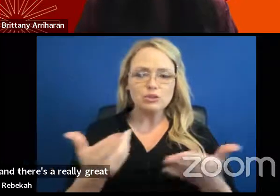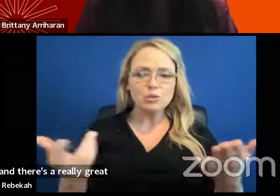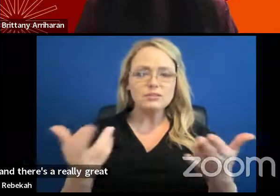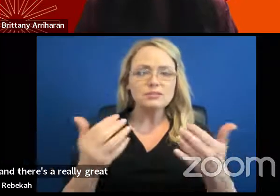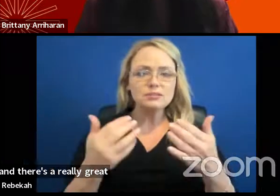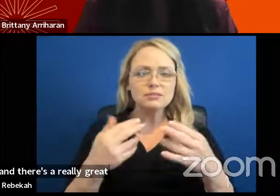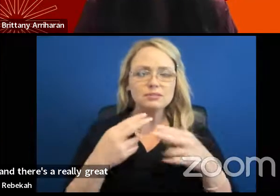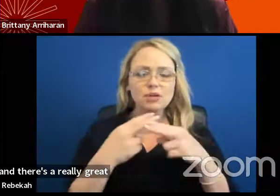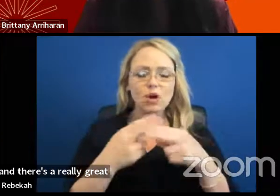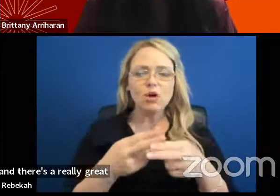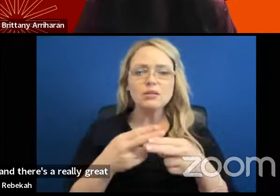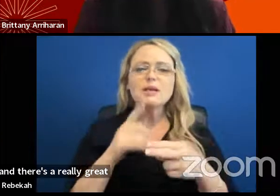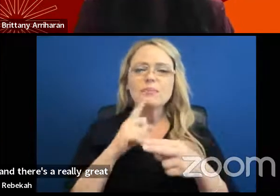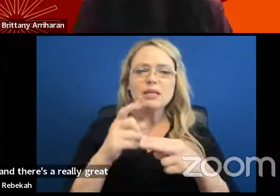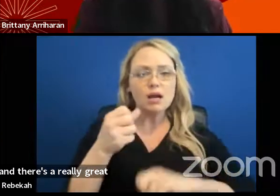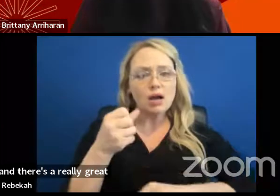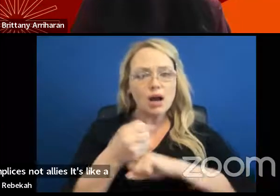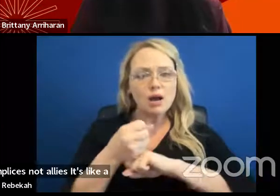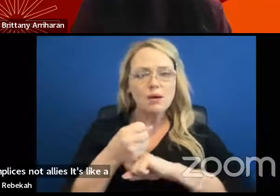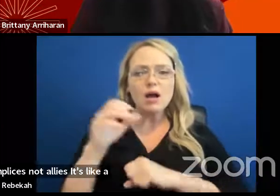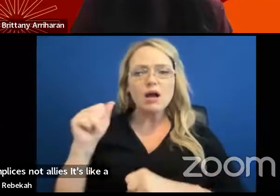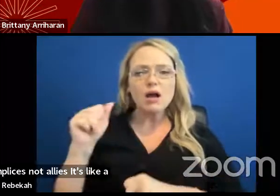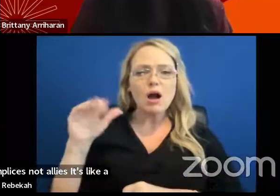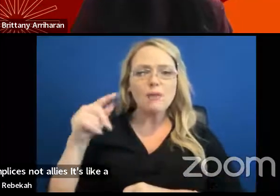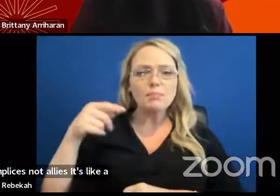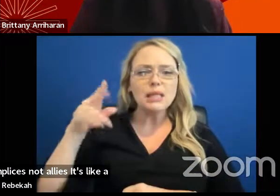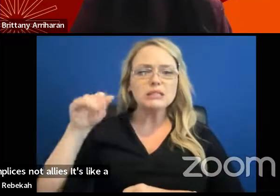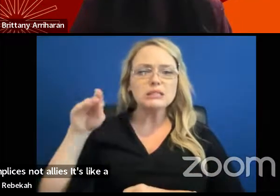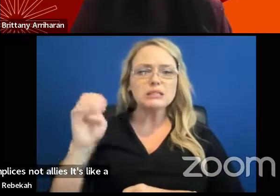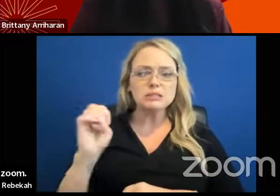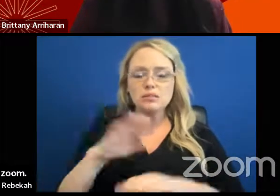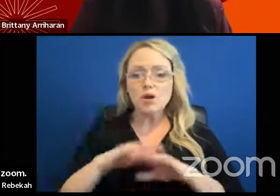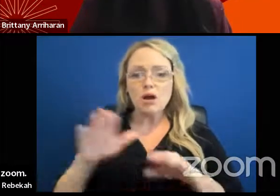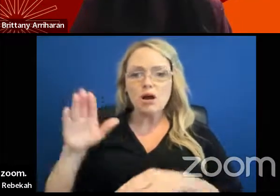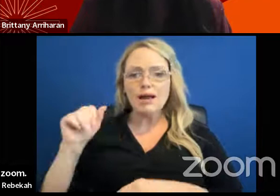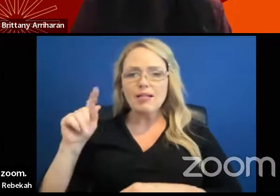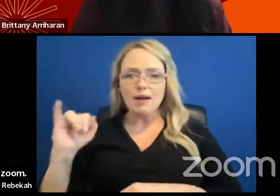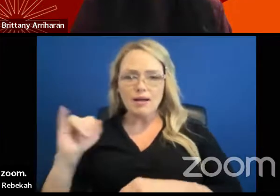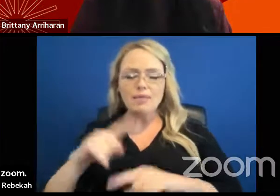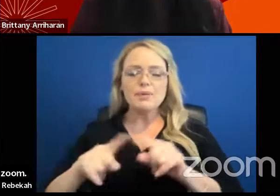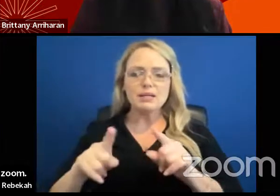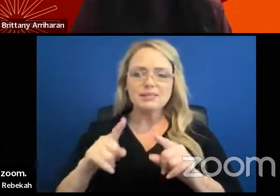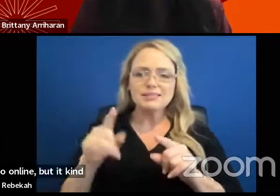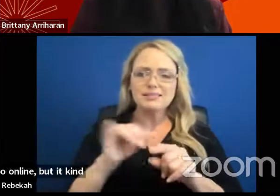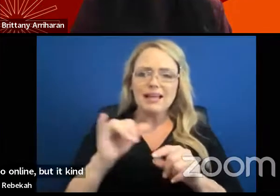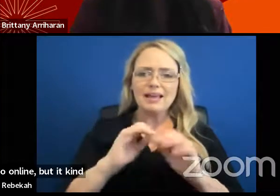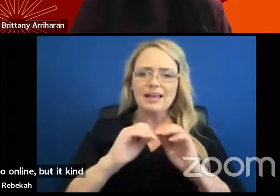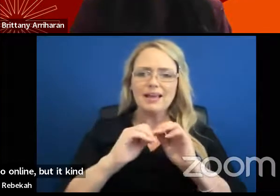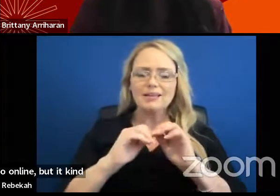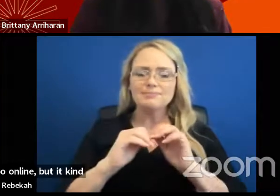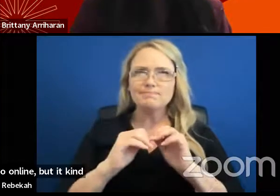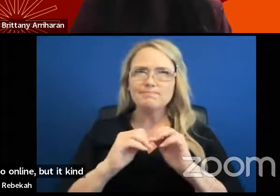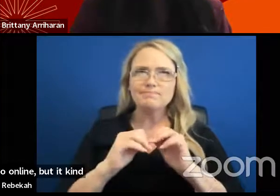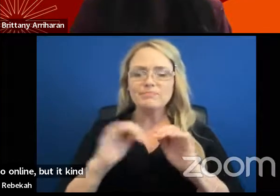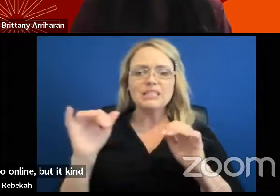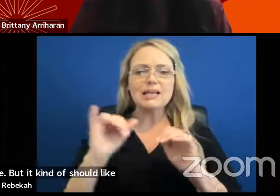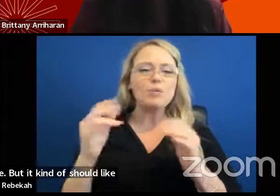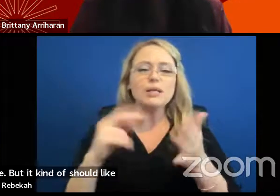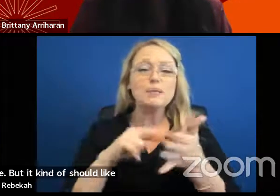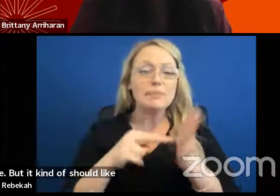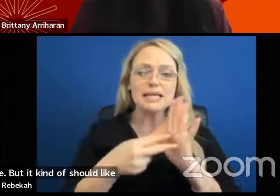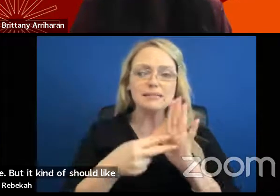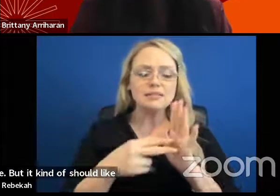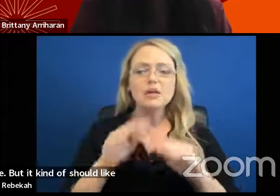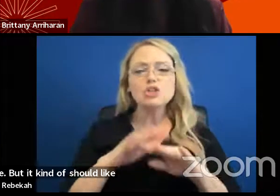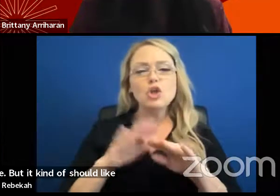Accomplices, Not Allies. It's like a little zine we have, and it's also online, but it kind of shows like how to, the idea is like go beyond even just